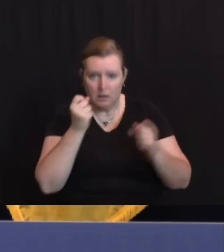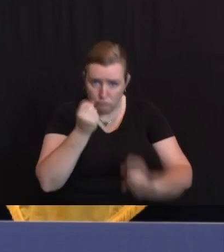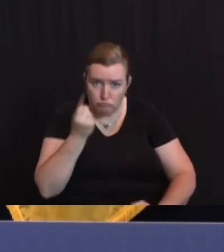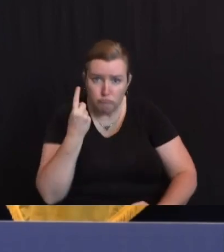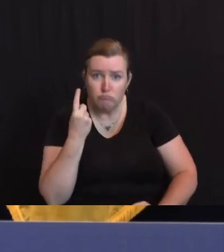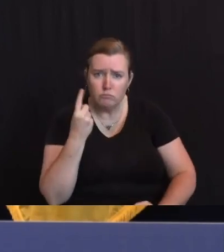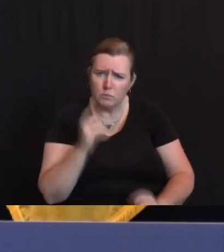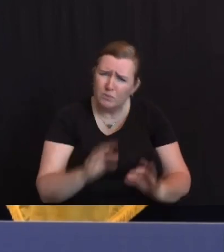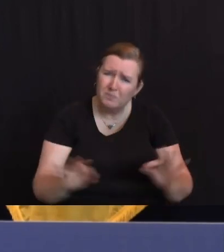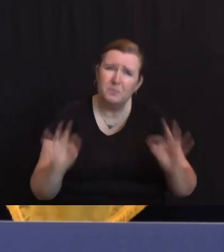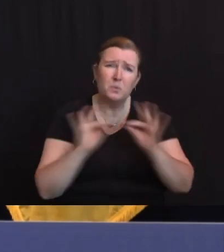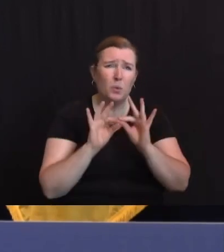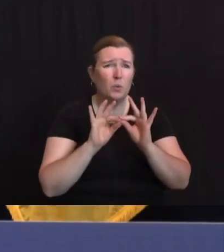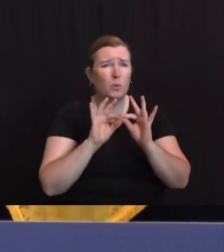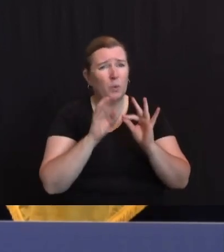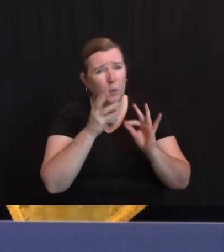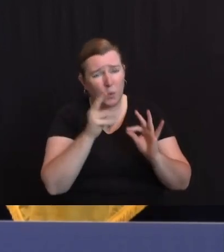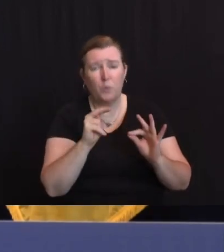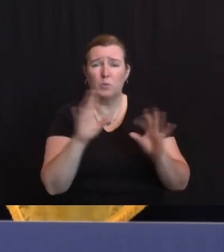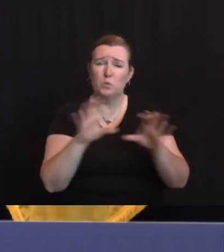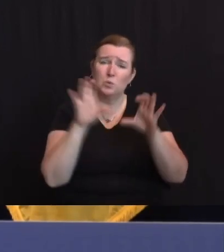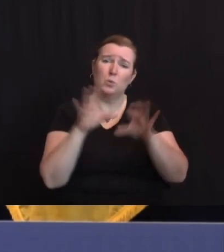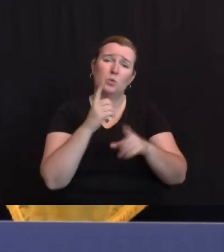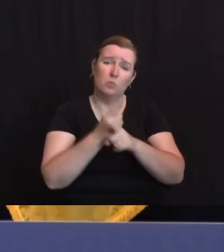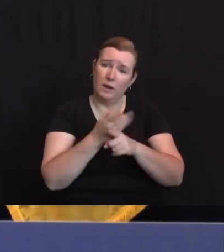think we'd have an even better